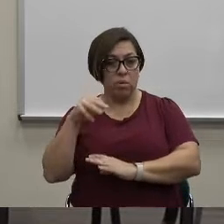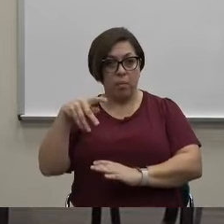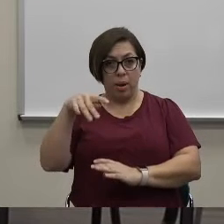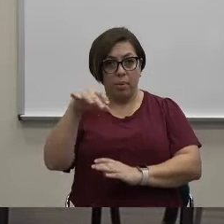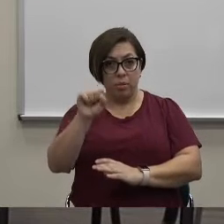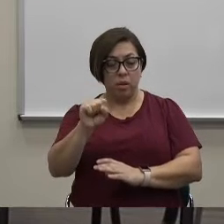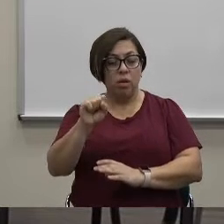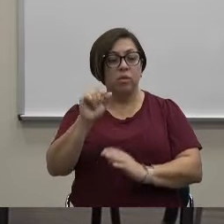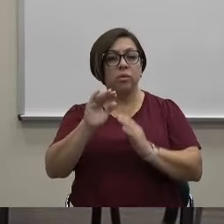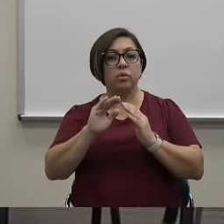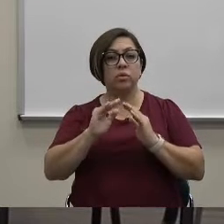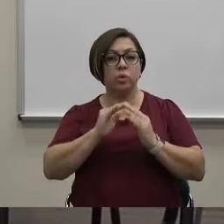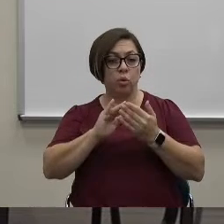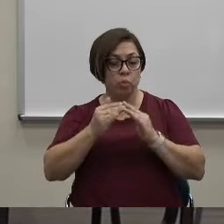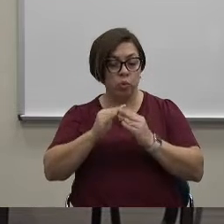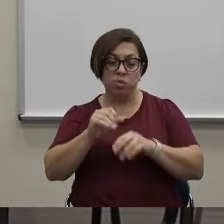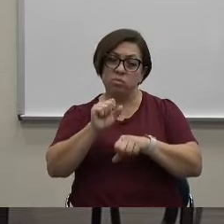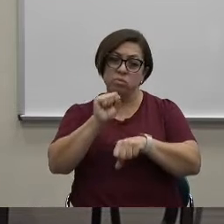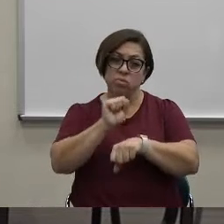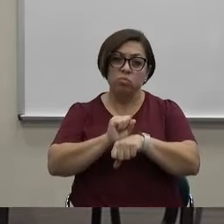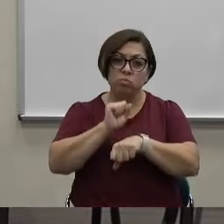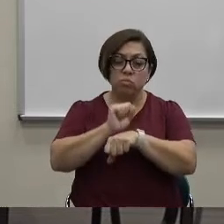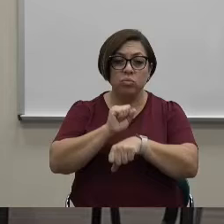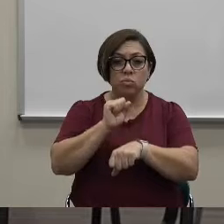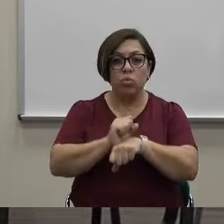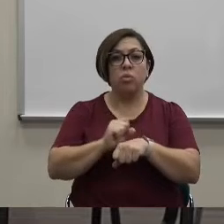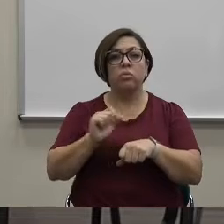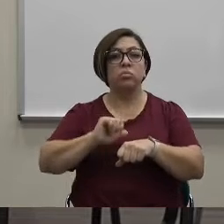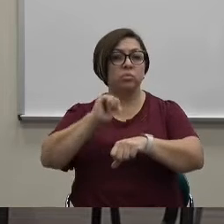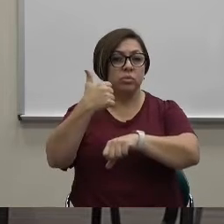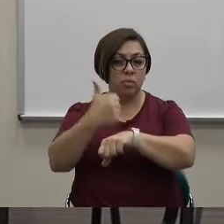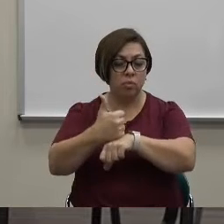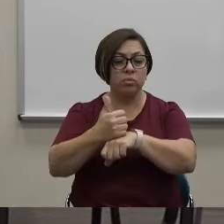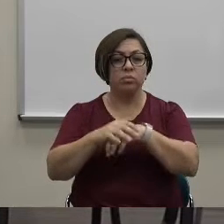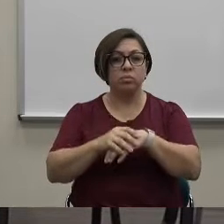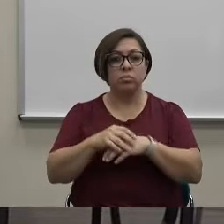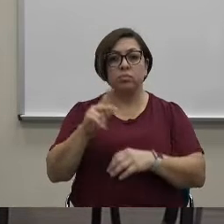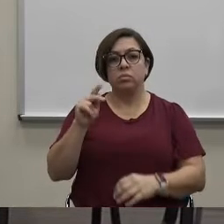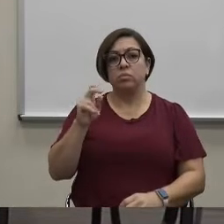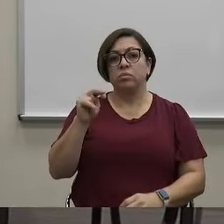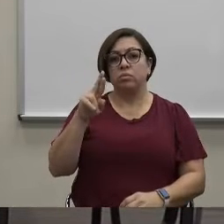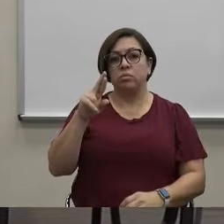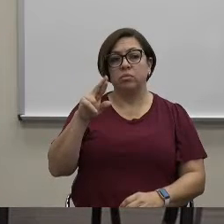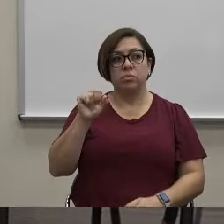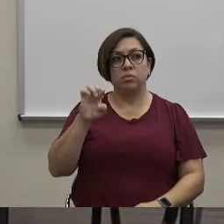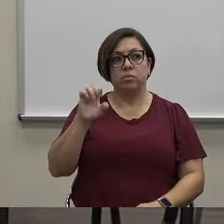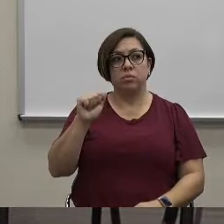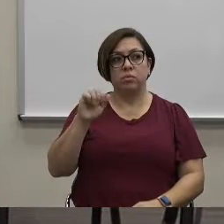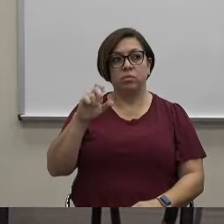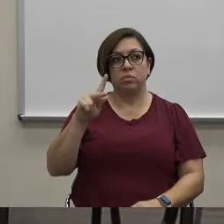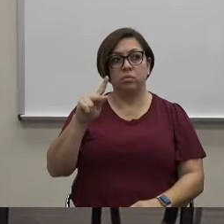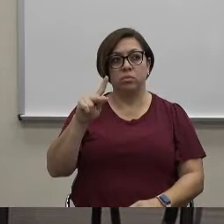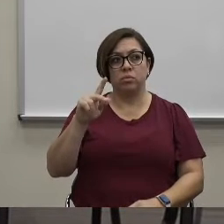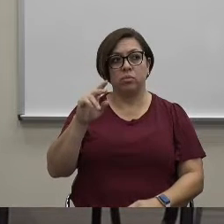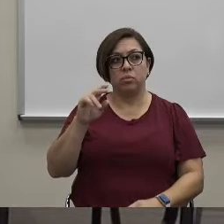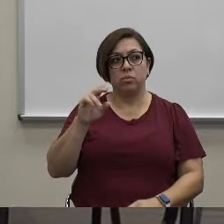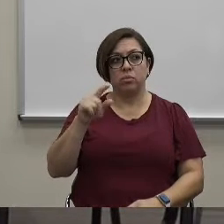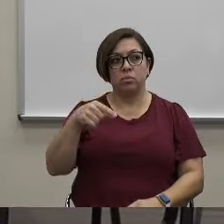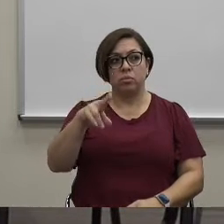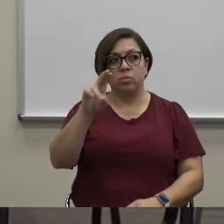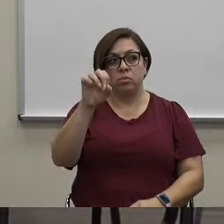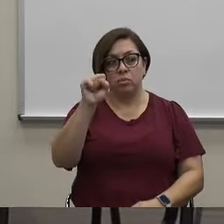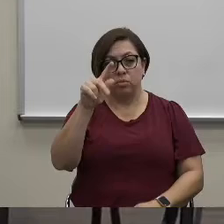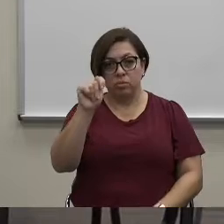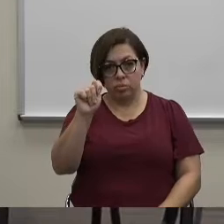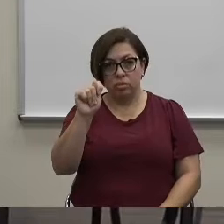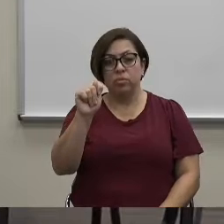committee has worked very hard to come up with. Mr. Gunnar Sequist. Mr. Gunnar, you take